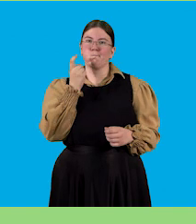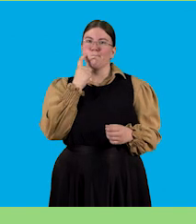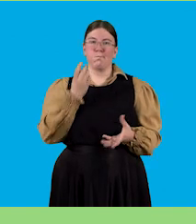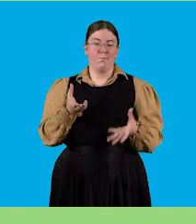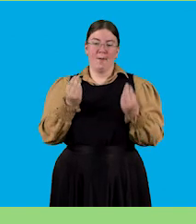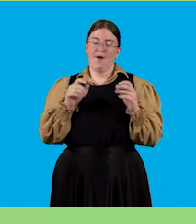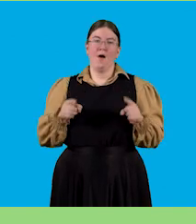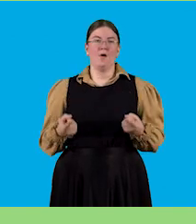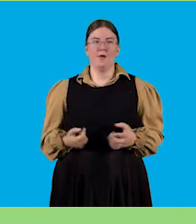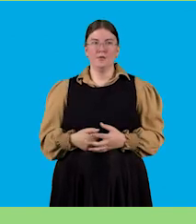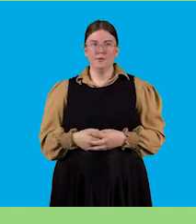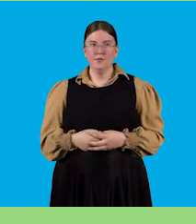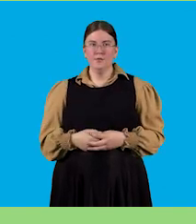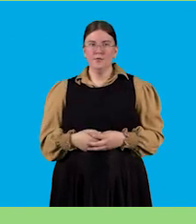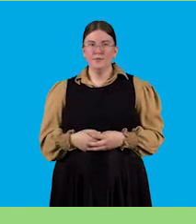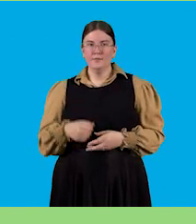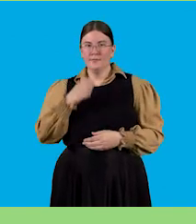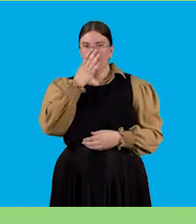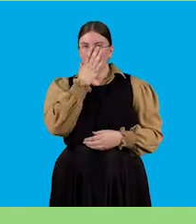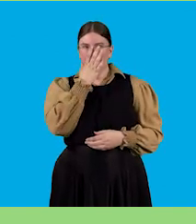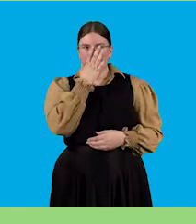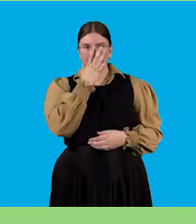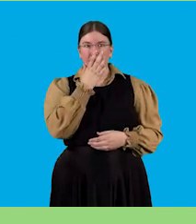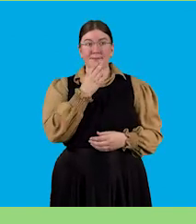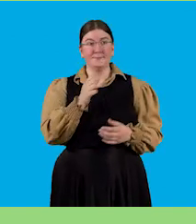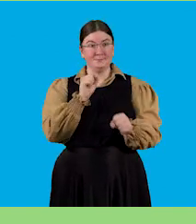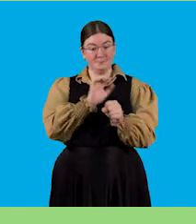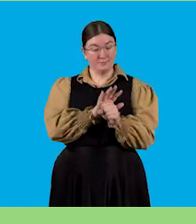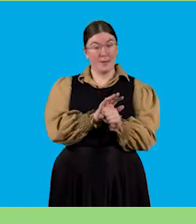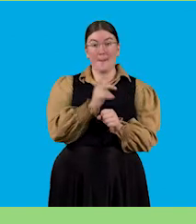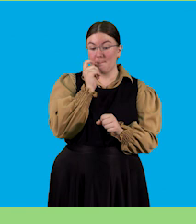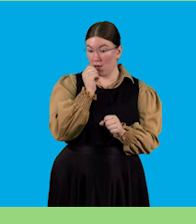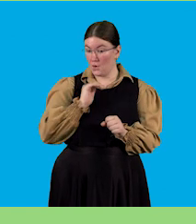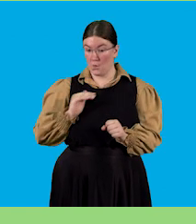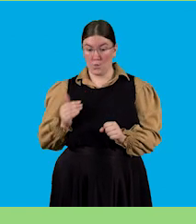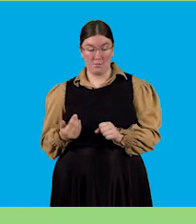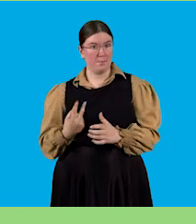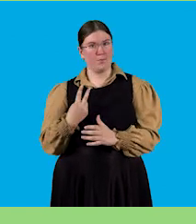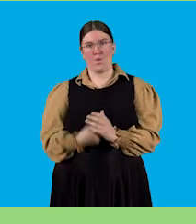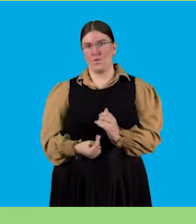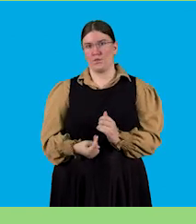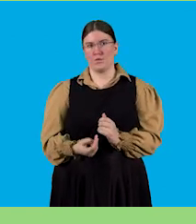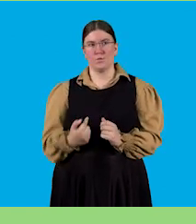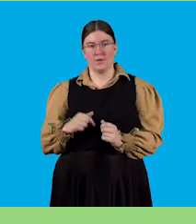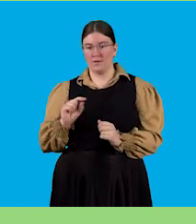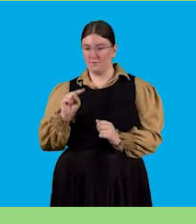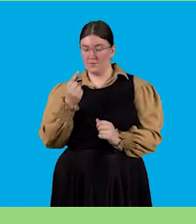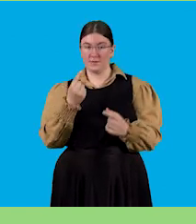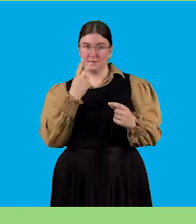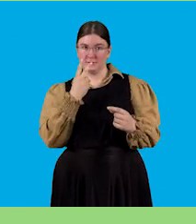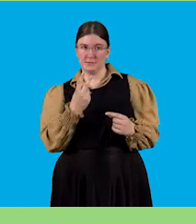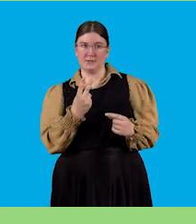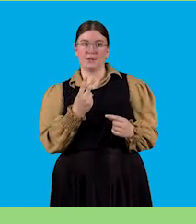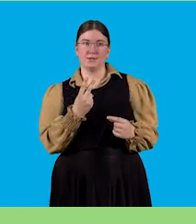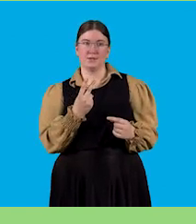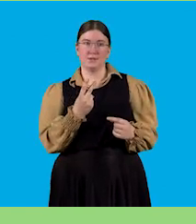to fall pregnant. Okay, so it affects both men and women. So we are first